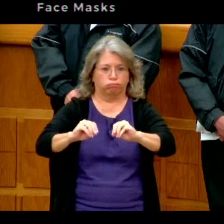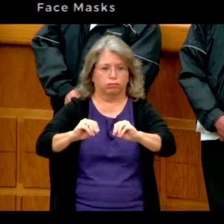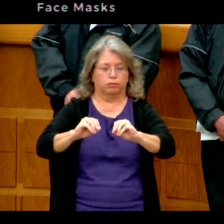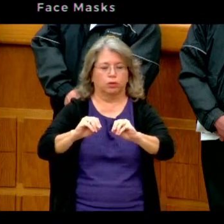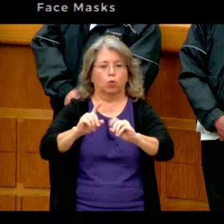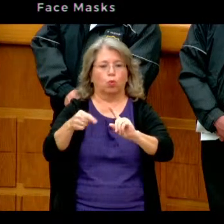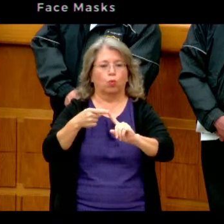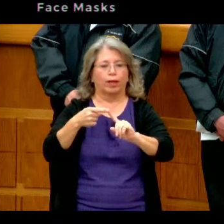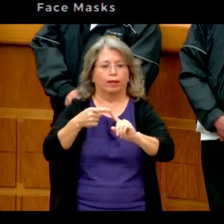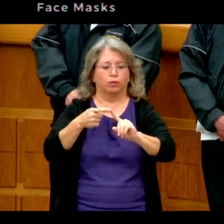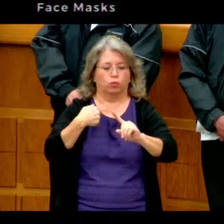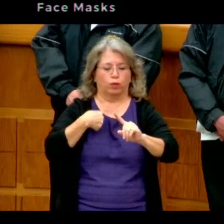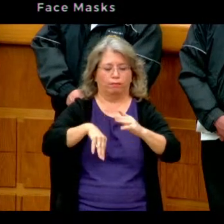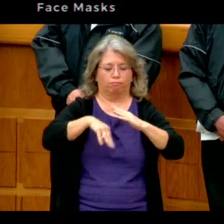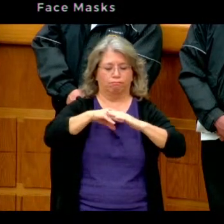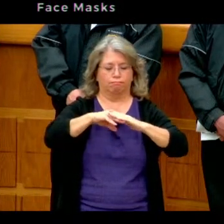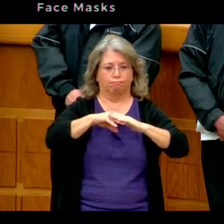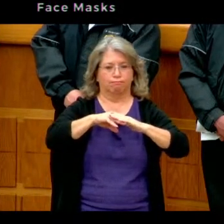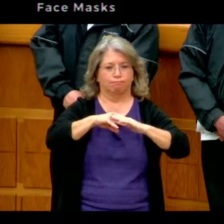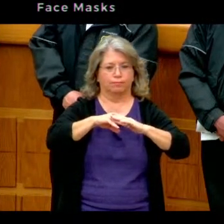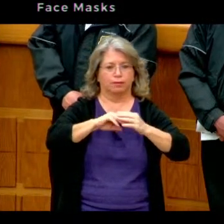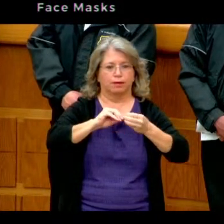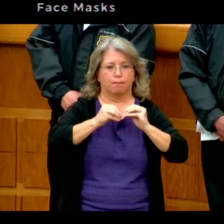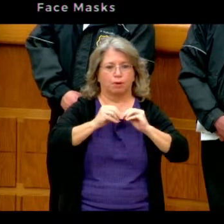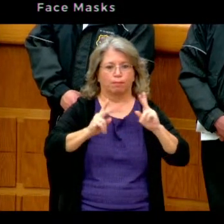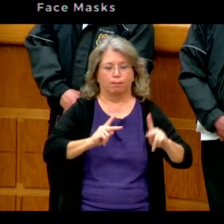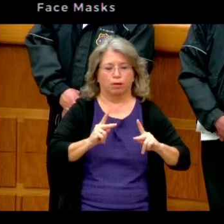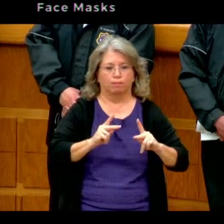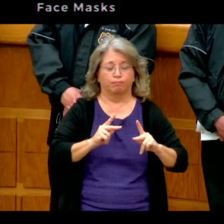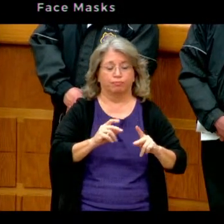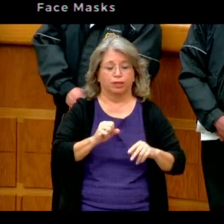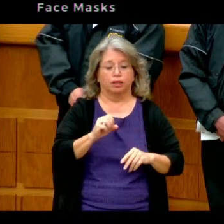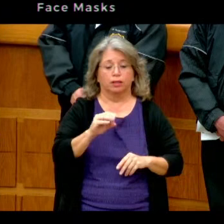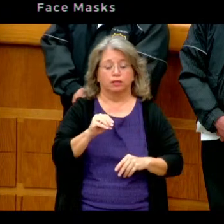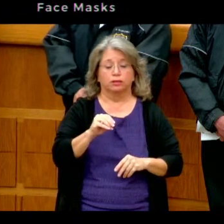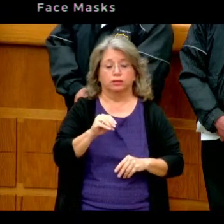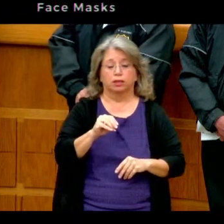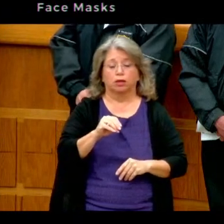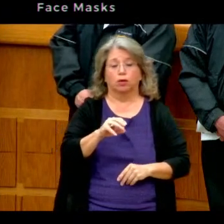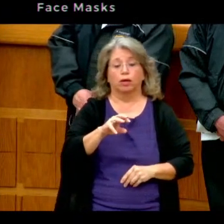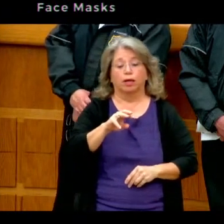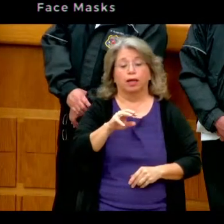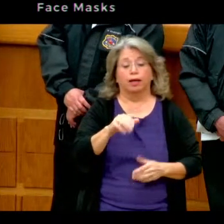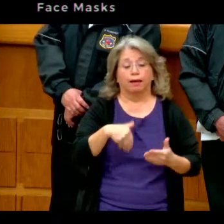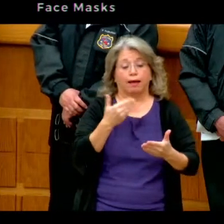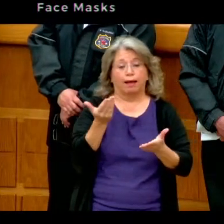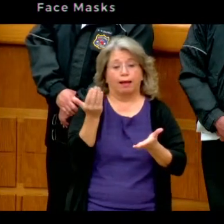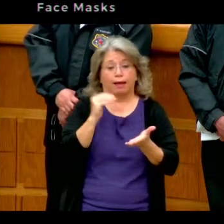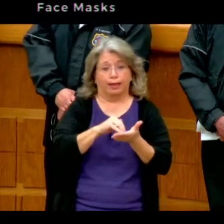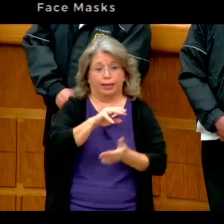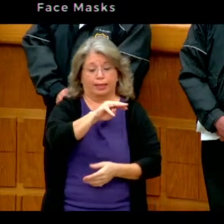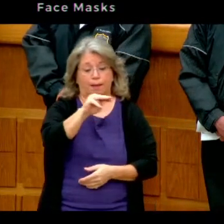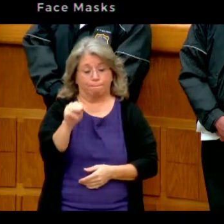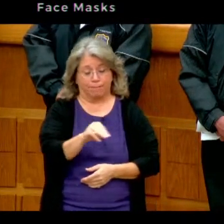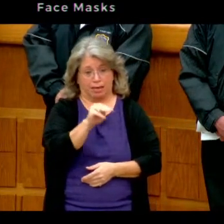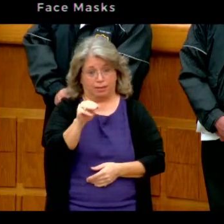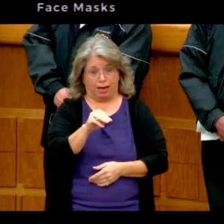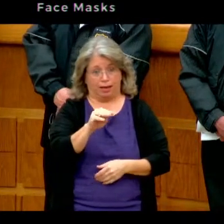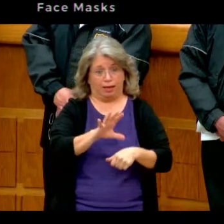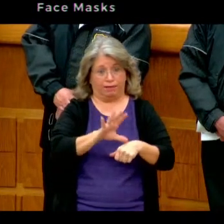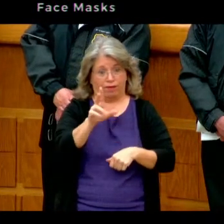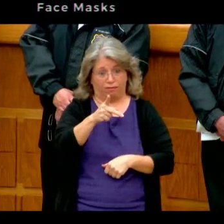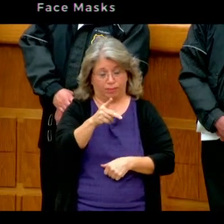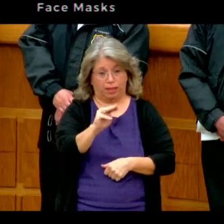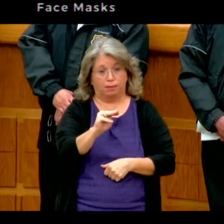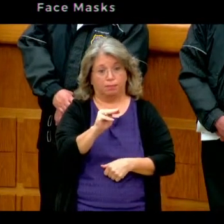number of people. So for Tuesday, if it turns on Monday at 5 p.m., as soon as 500 people are pre-registered, it'll turn